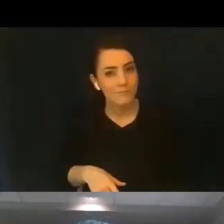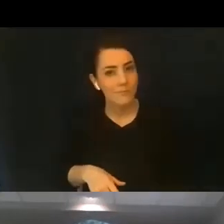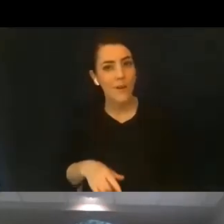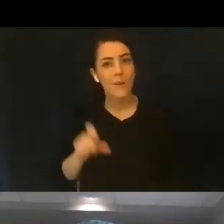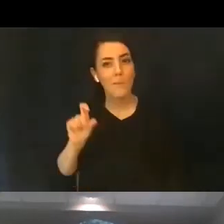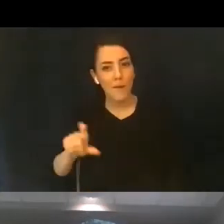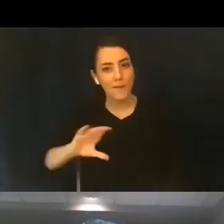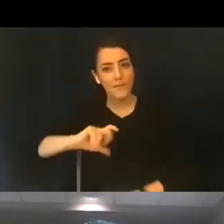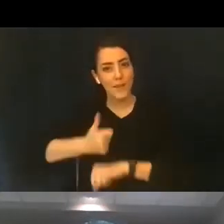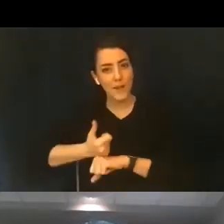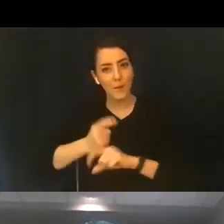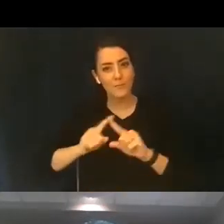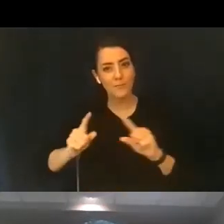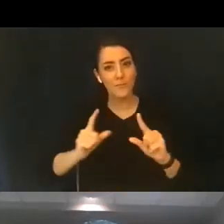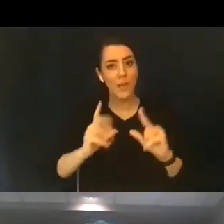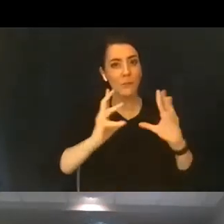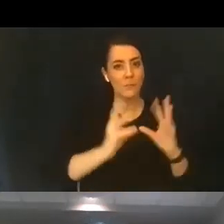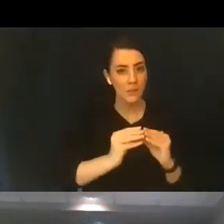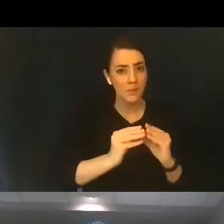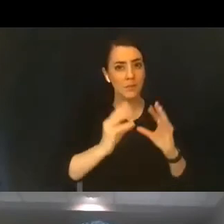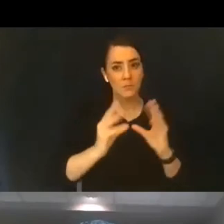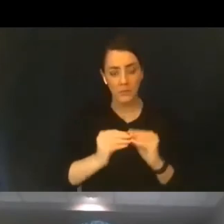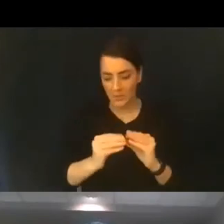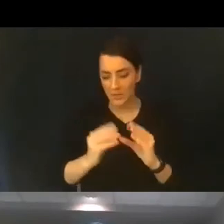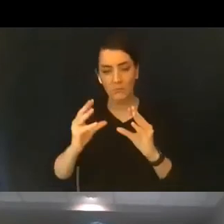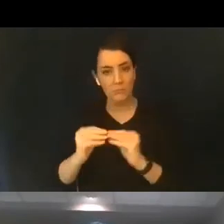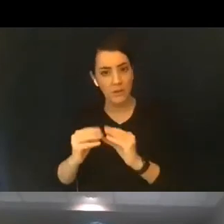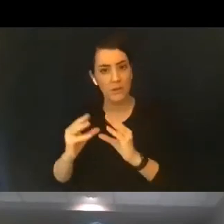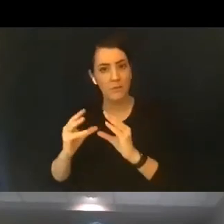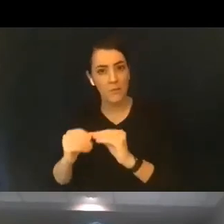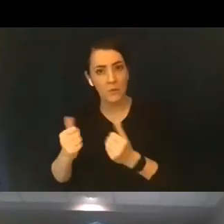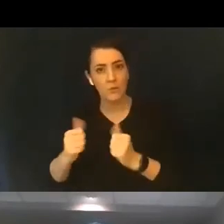Some of our elders have a difficult time expressing